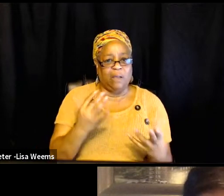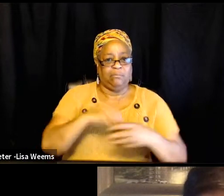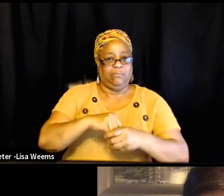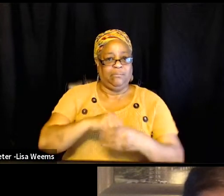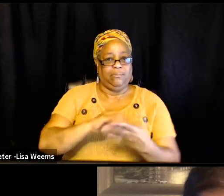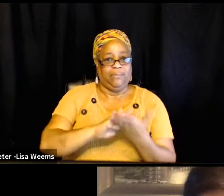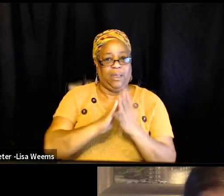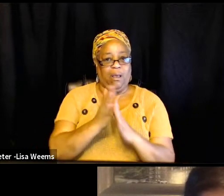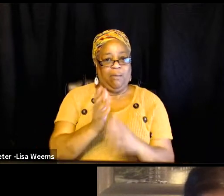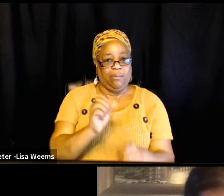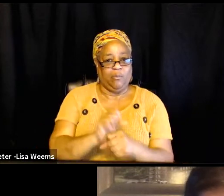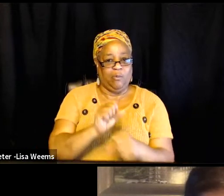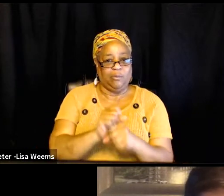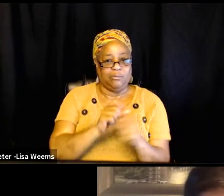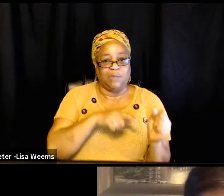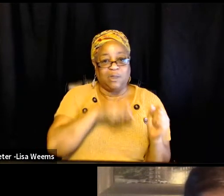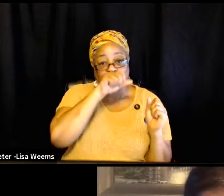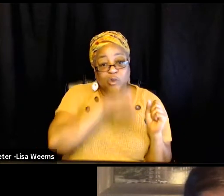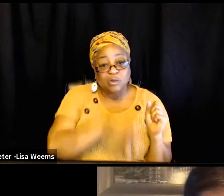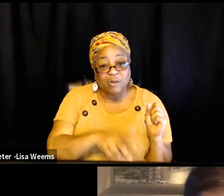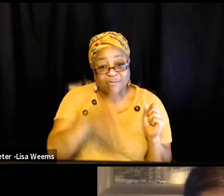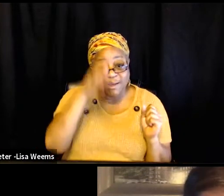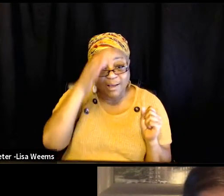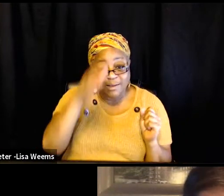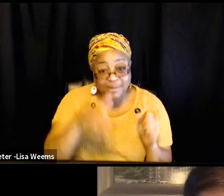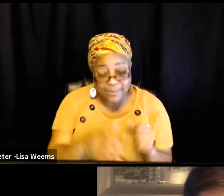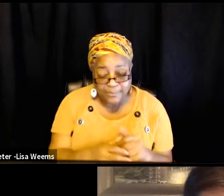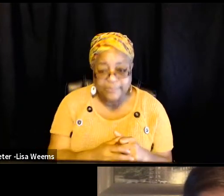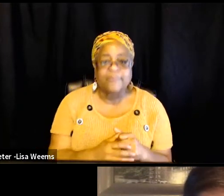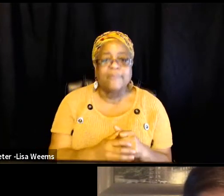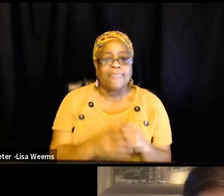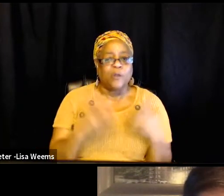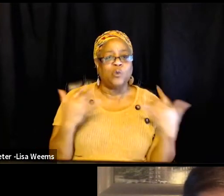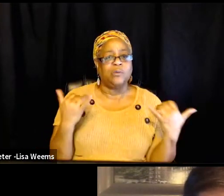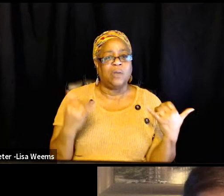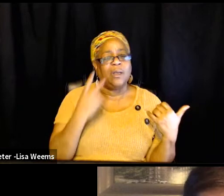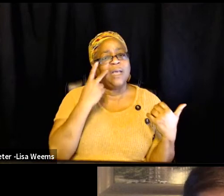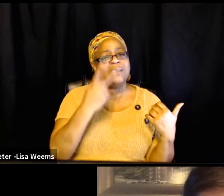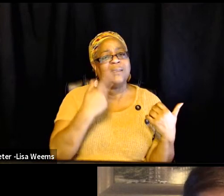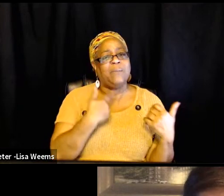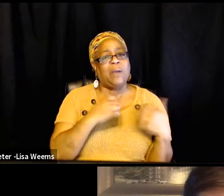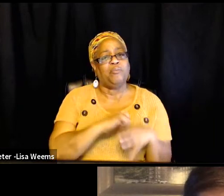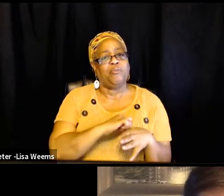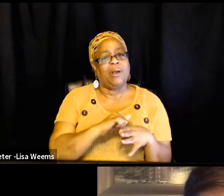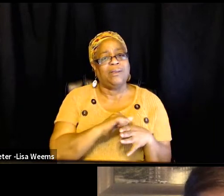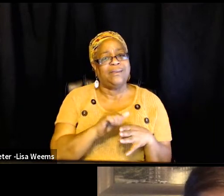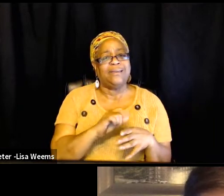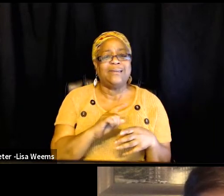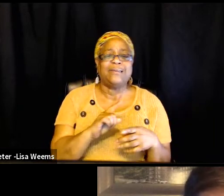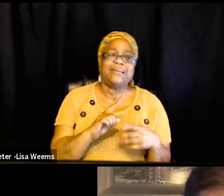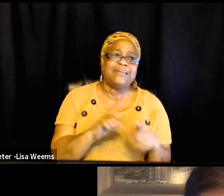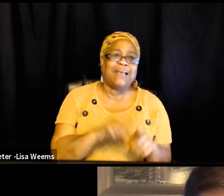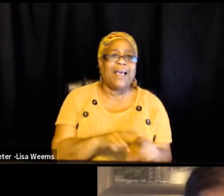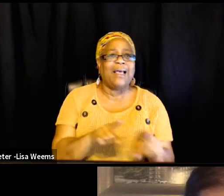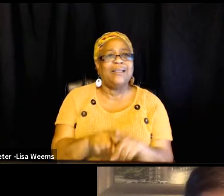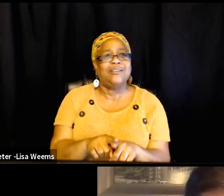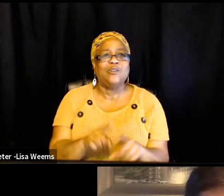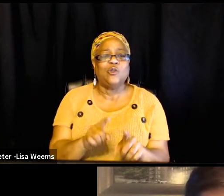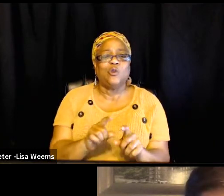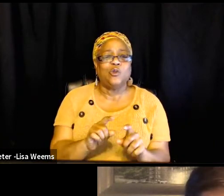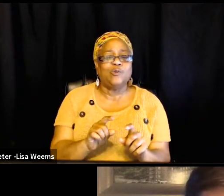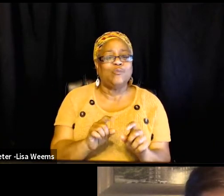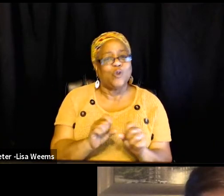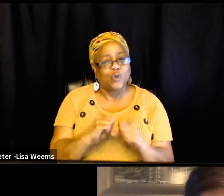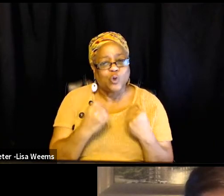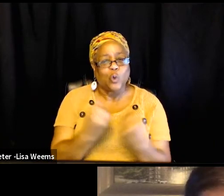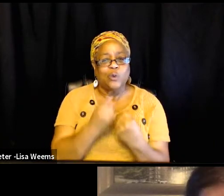that concept, you know. Even today, when I see my practice as primarily a socially engaged art, you know, I see that as